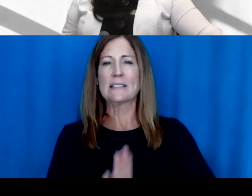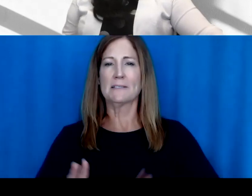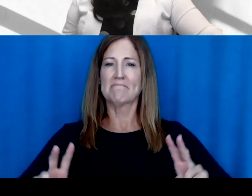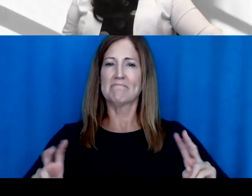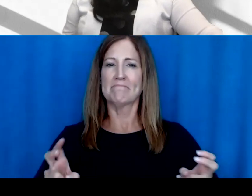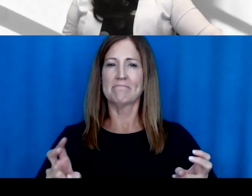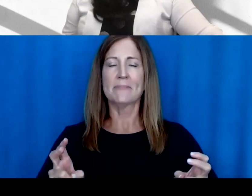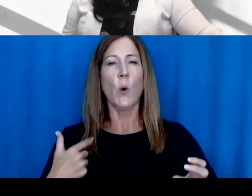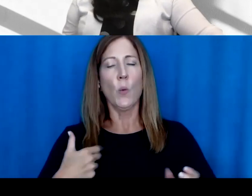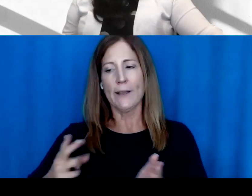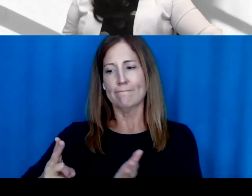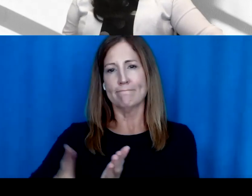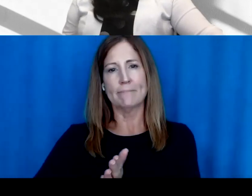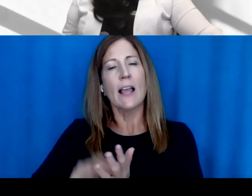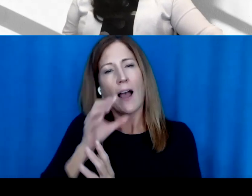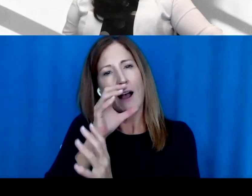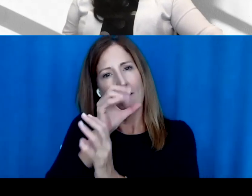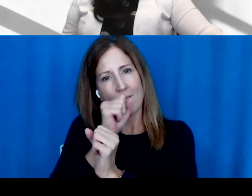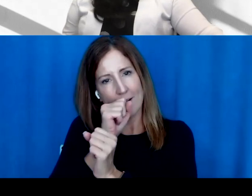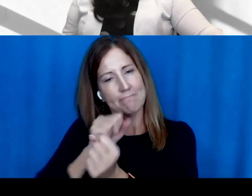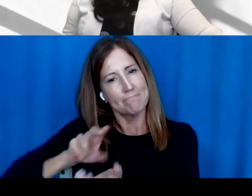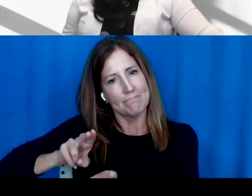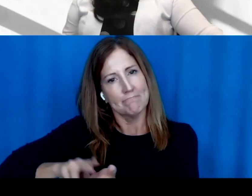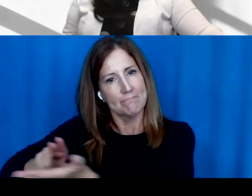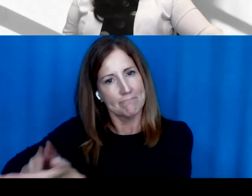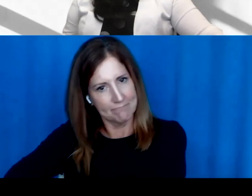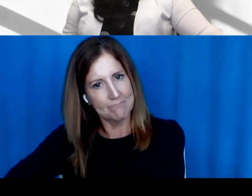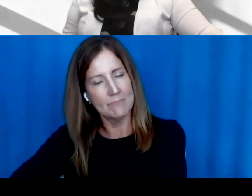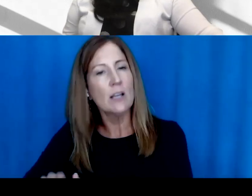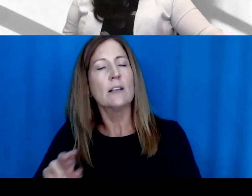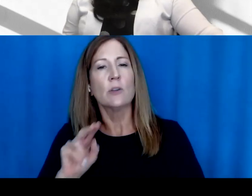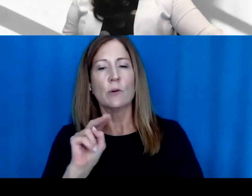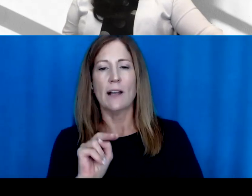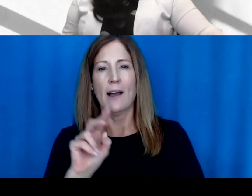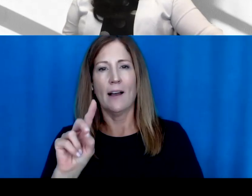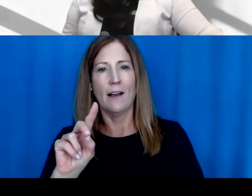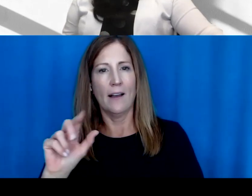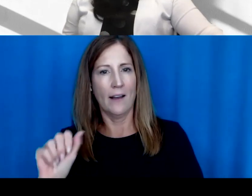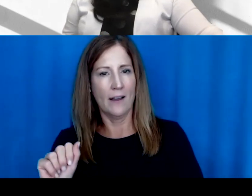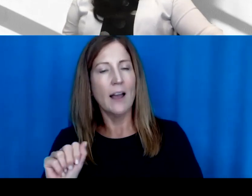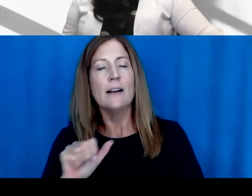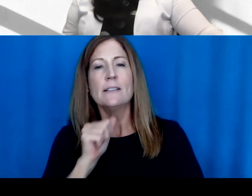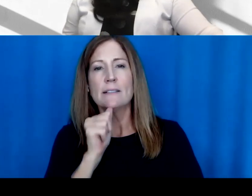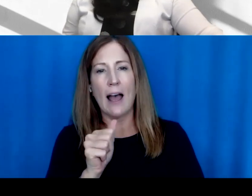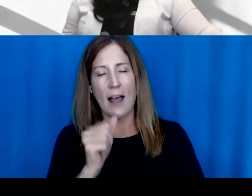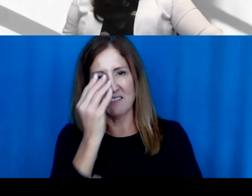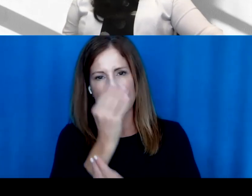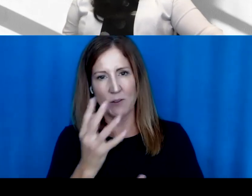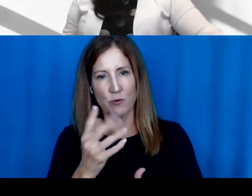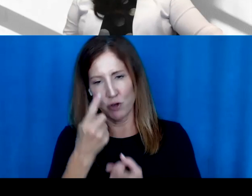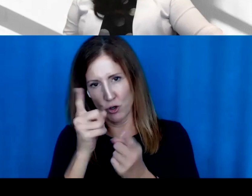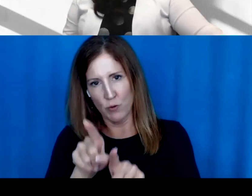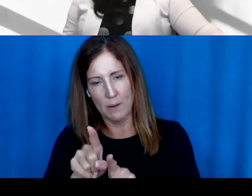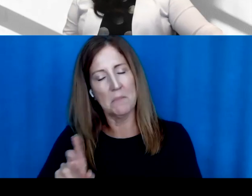enter into confidentiality and non-disclosure agreements. And those generally get entered into prior